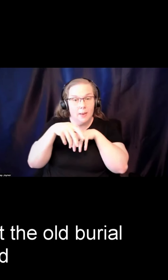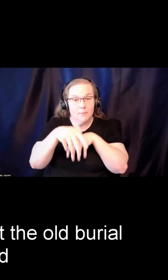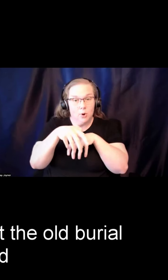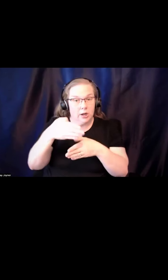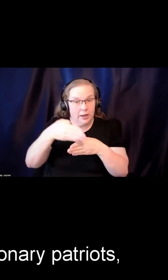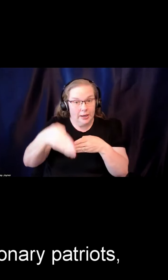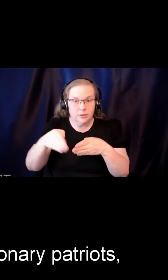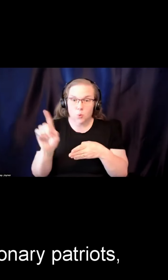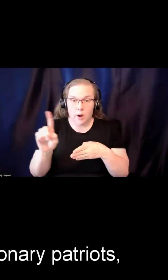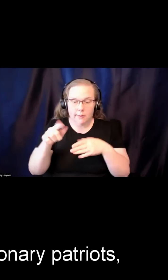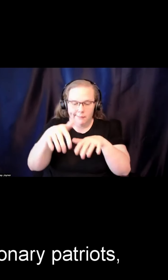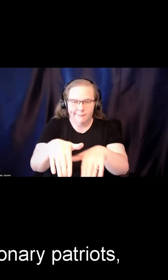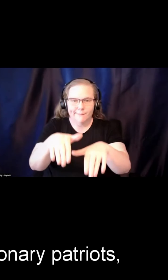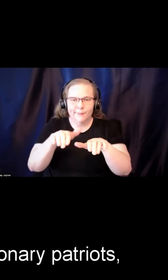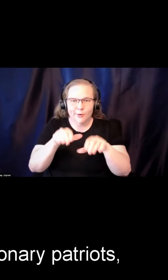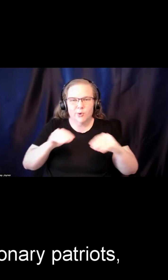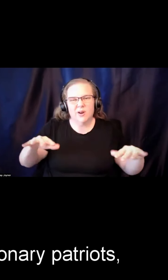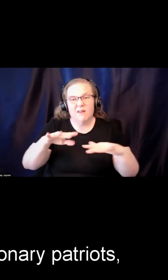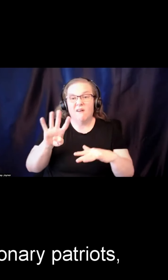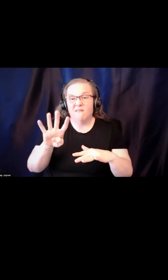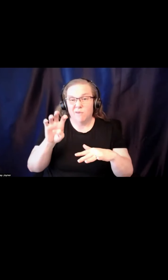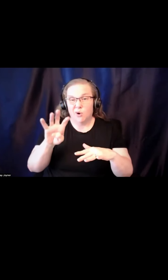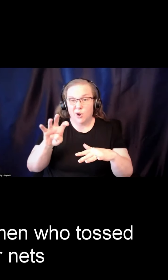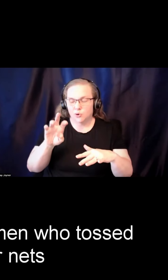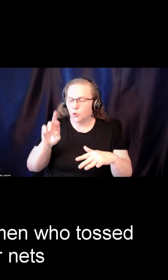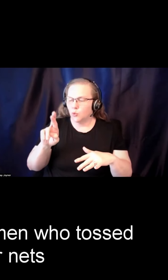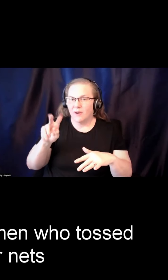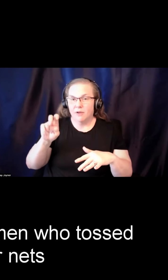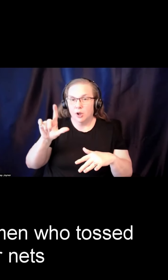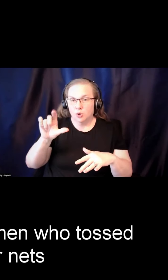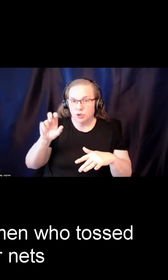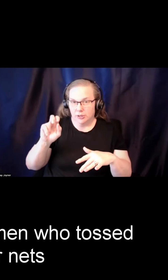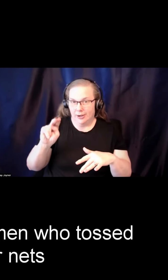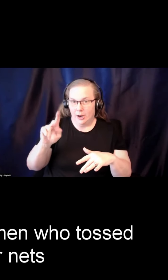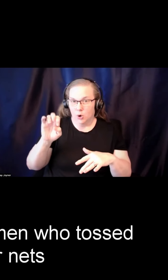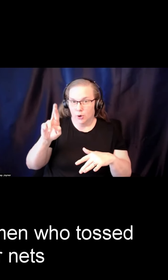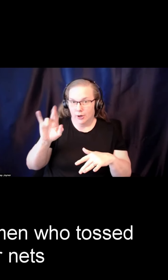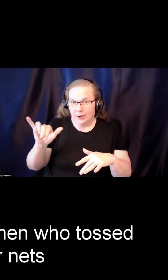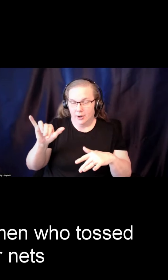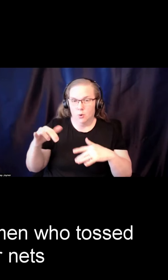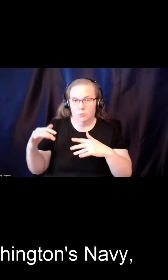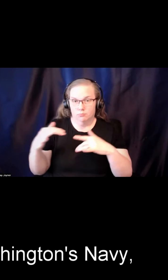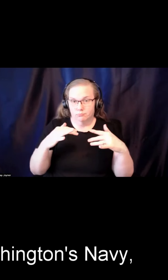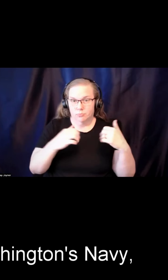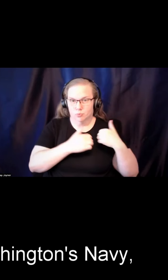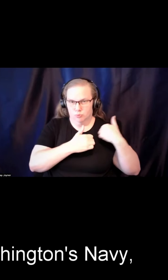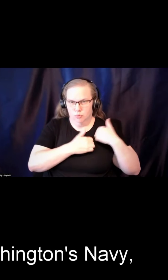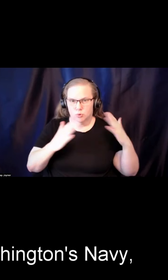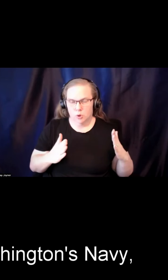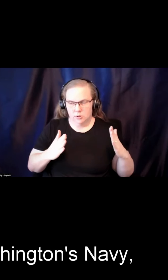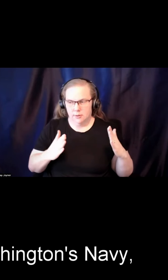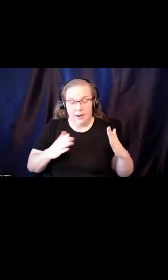old burial ground, where 400 revolutionary patriots, most of them fishermen who tossed aside their nets to form